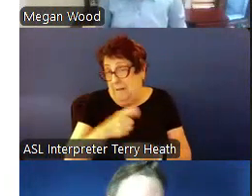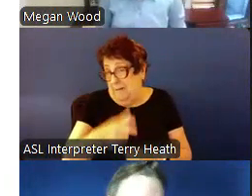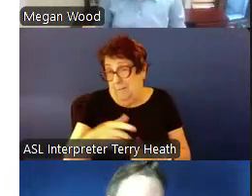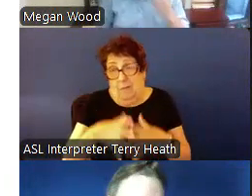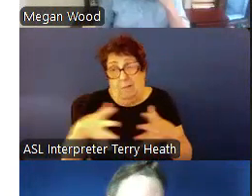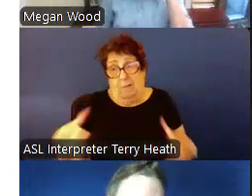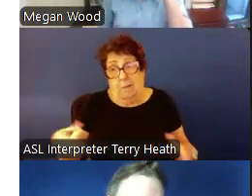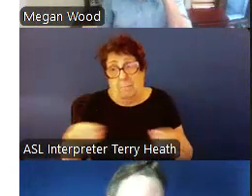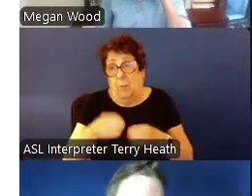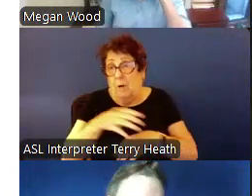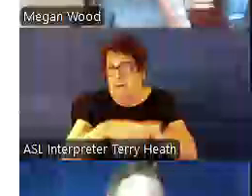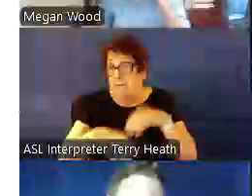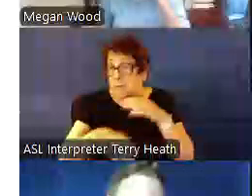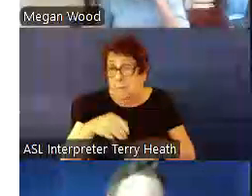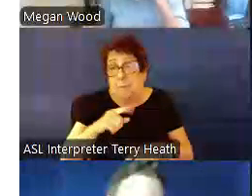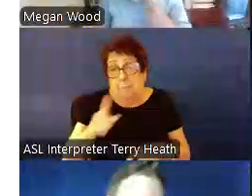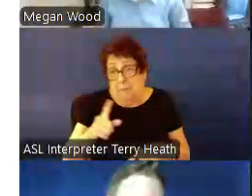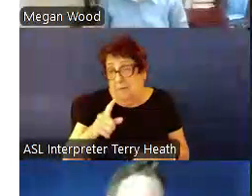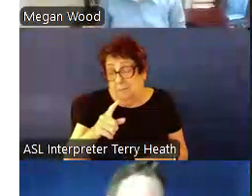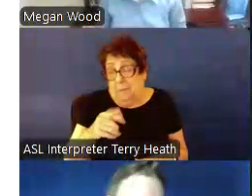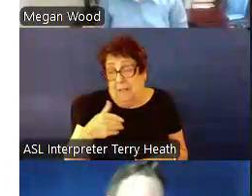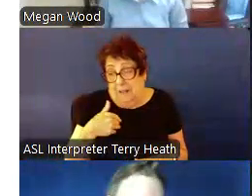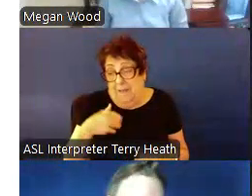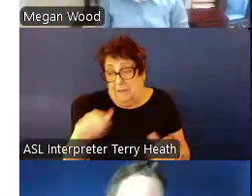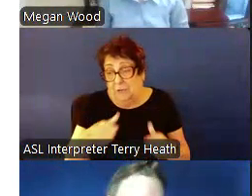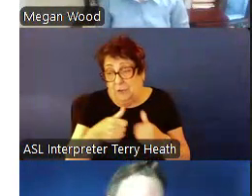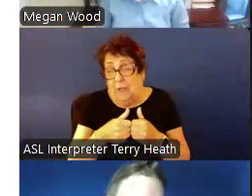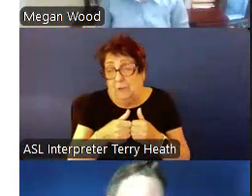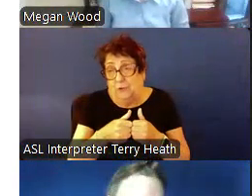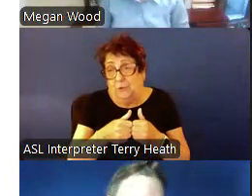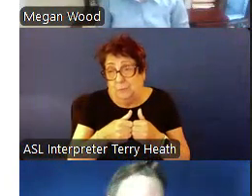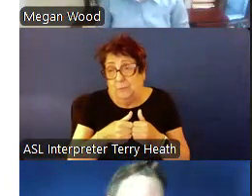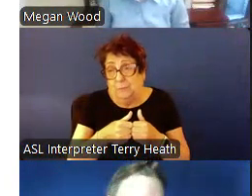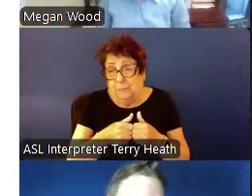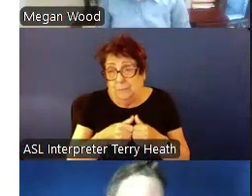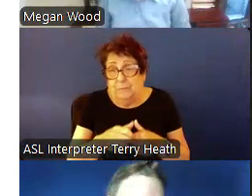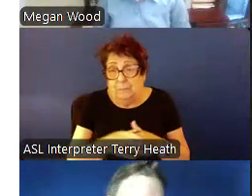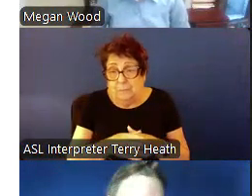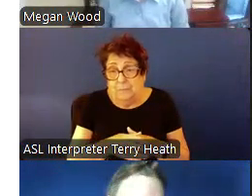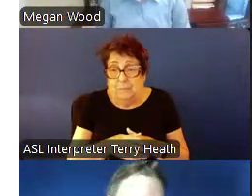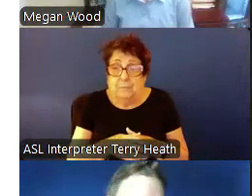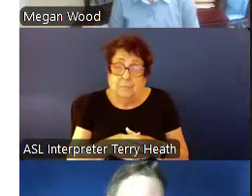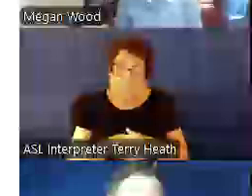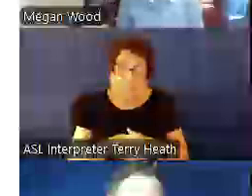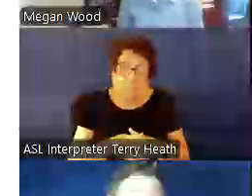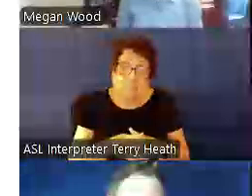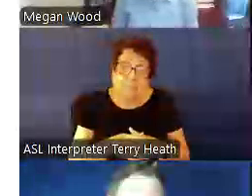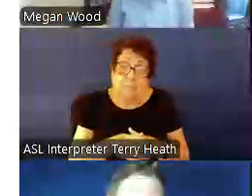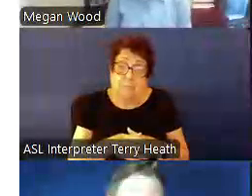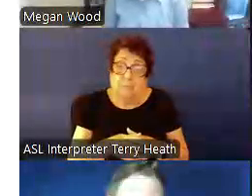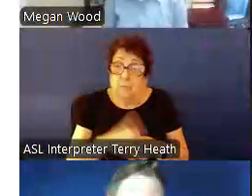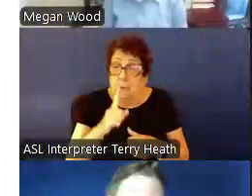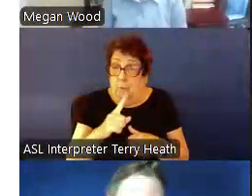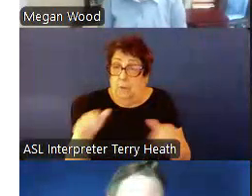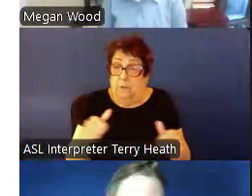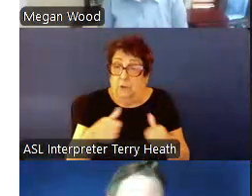definitely challenges to the way the system is working. And one of them is